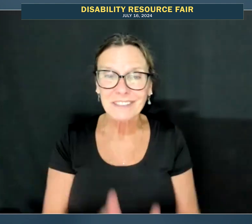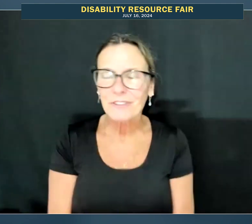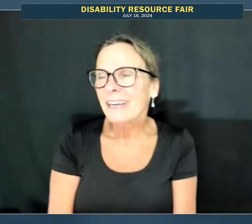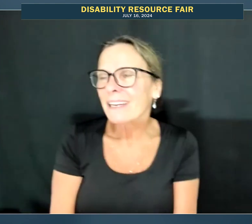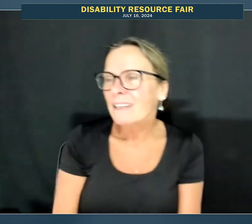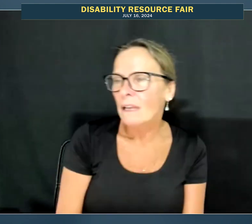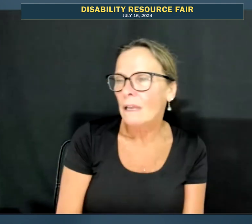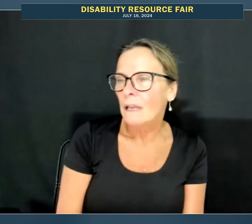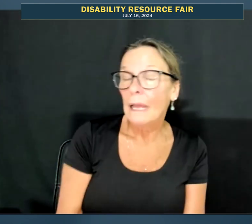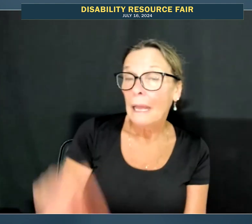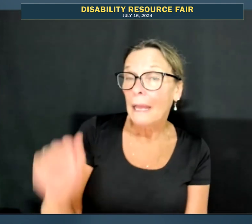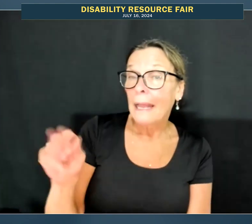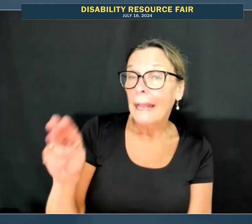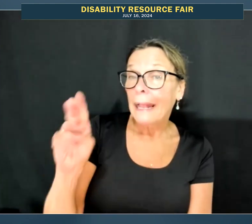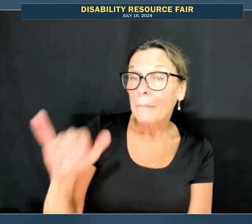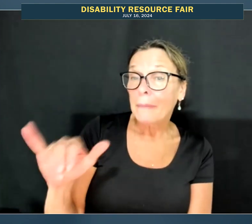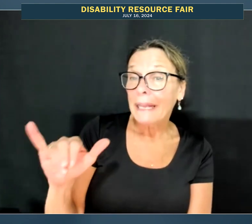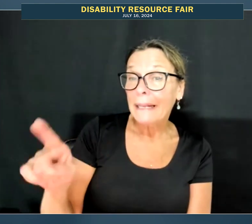Amy?